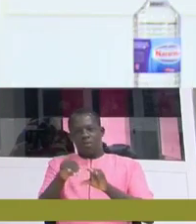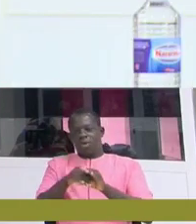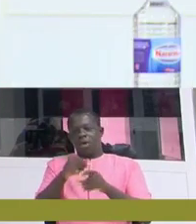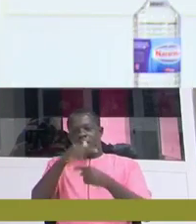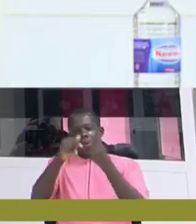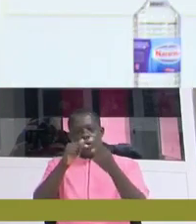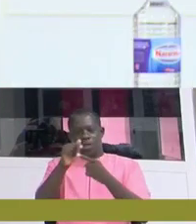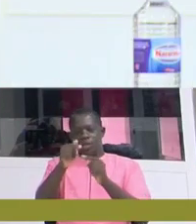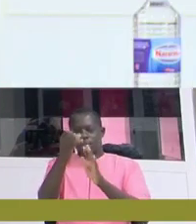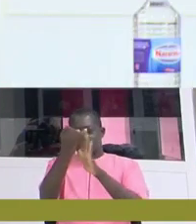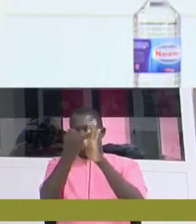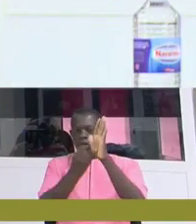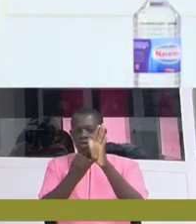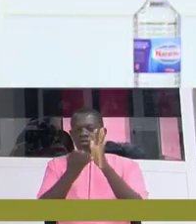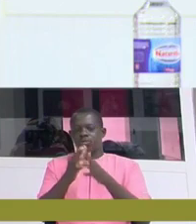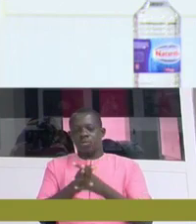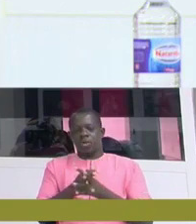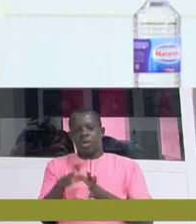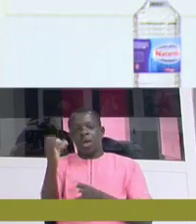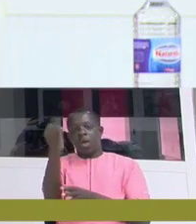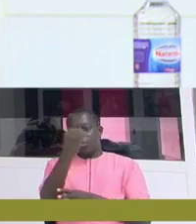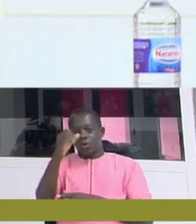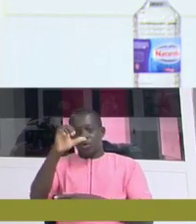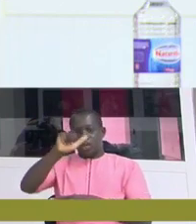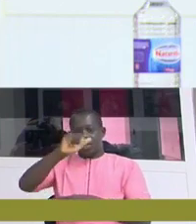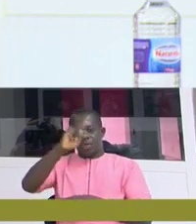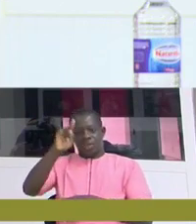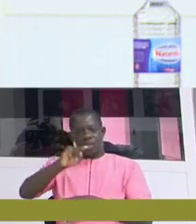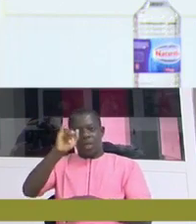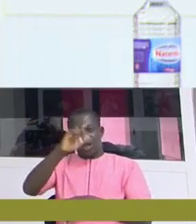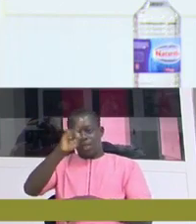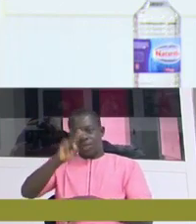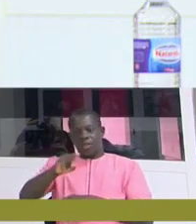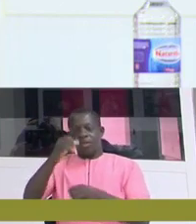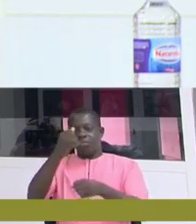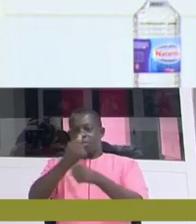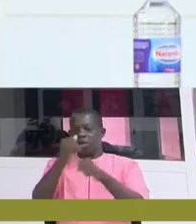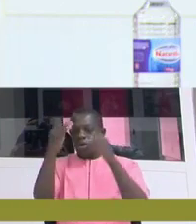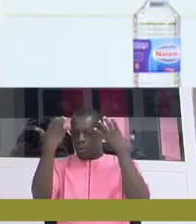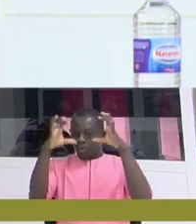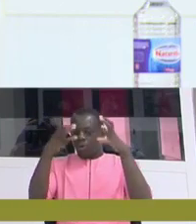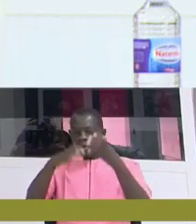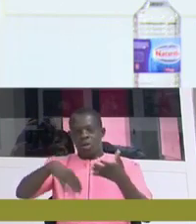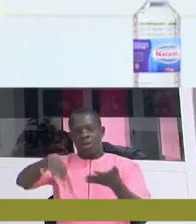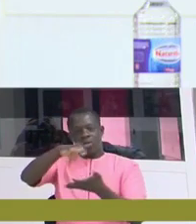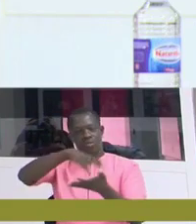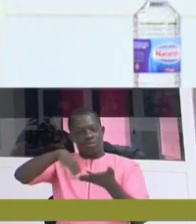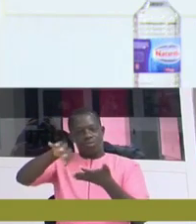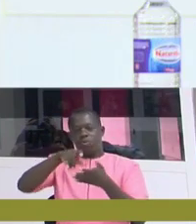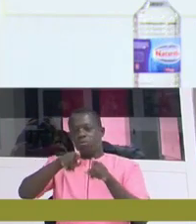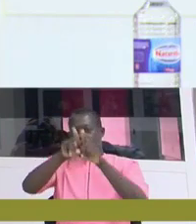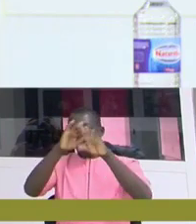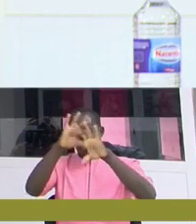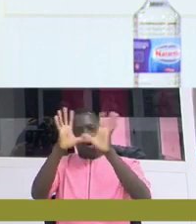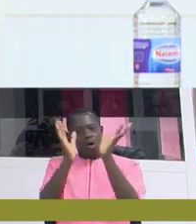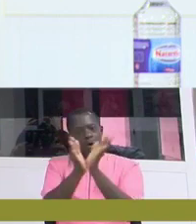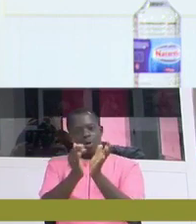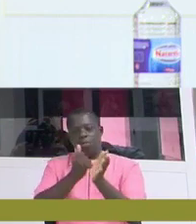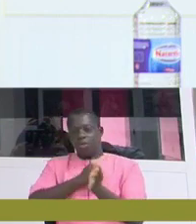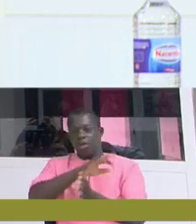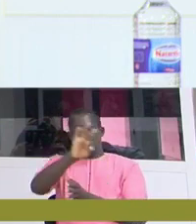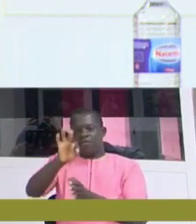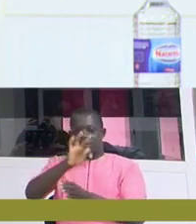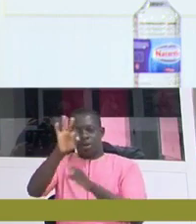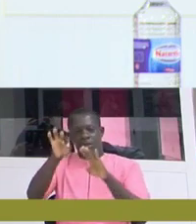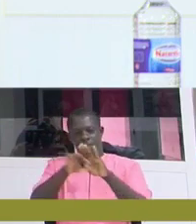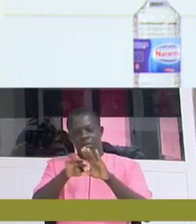assist yen nimba dingol bele jakasin ninyoto. Because assist has brought discord between me and all of my relatives. Ko bastala. I said, there's